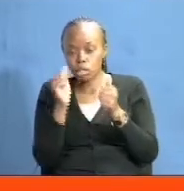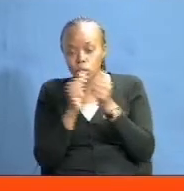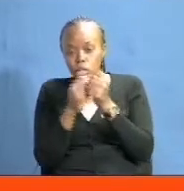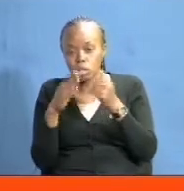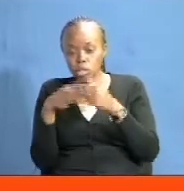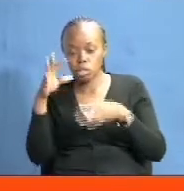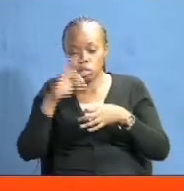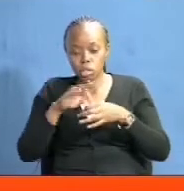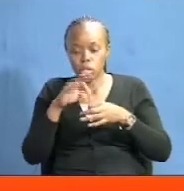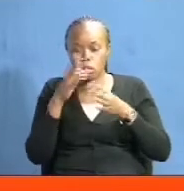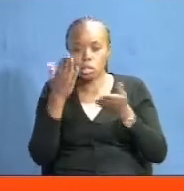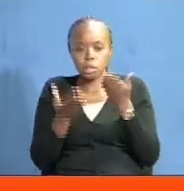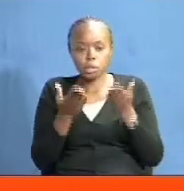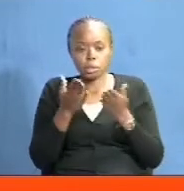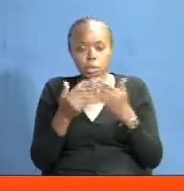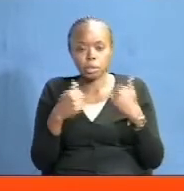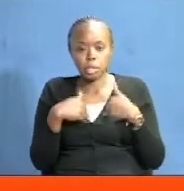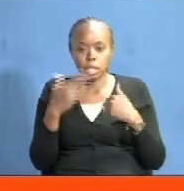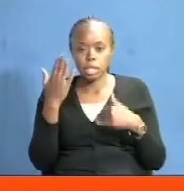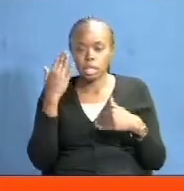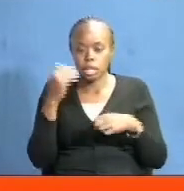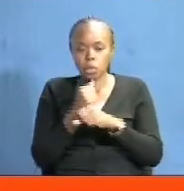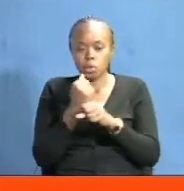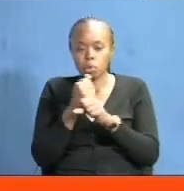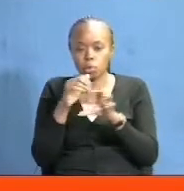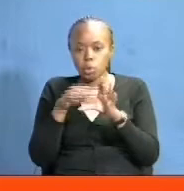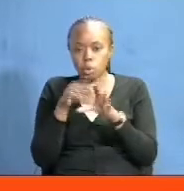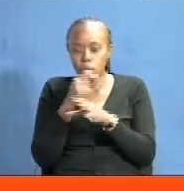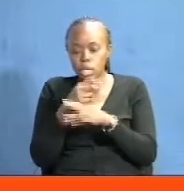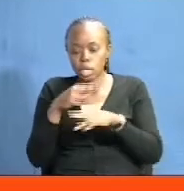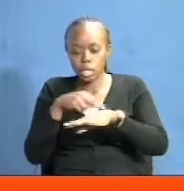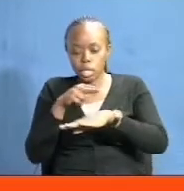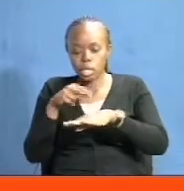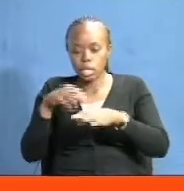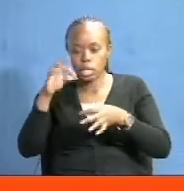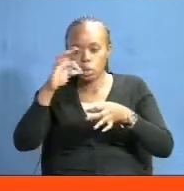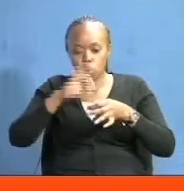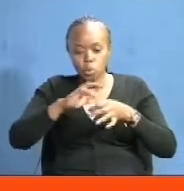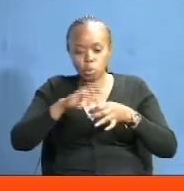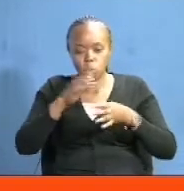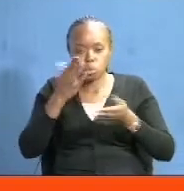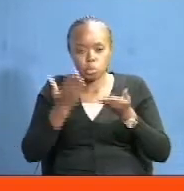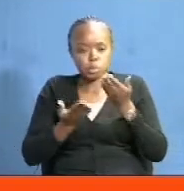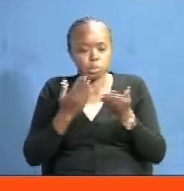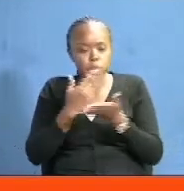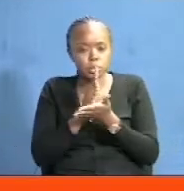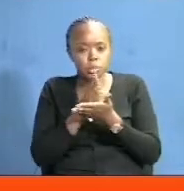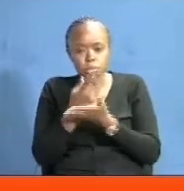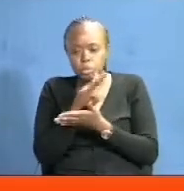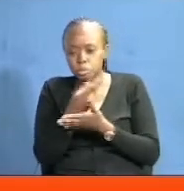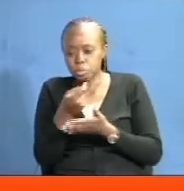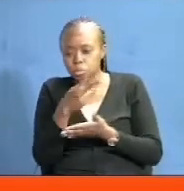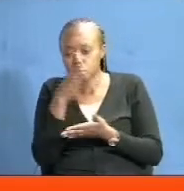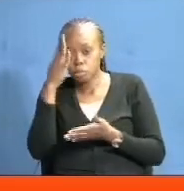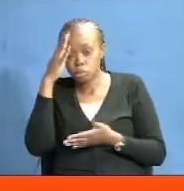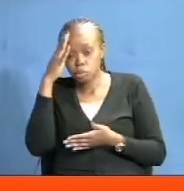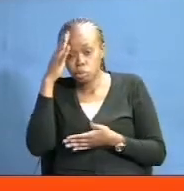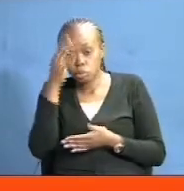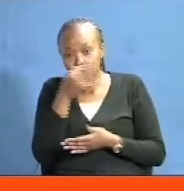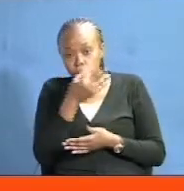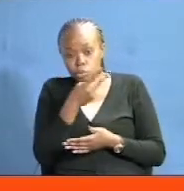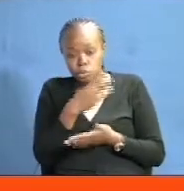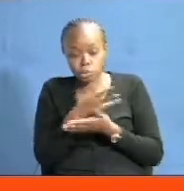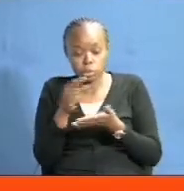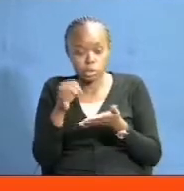So they've probably not participated in the national elections. Probably some of them don't even know the essence of